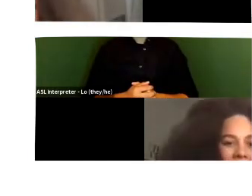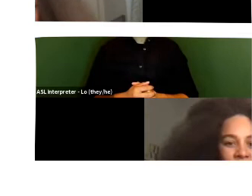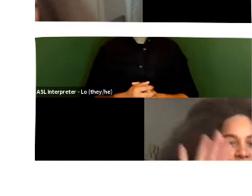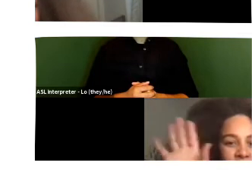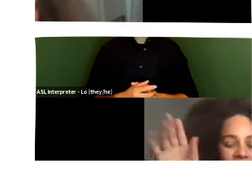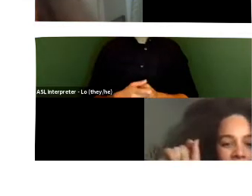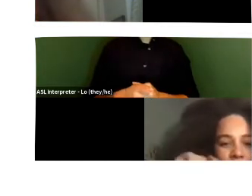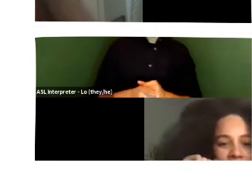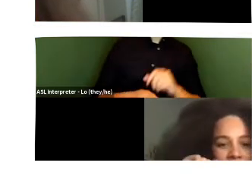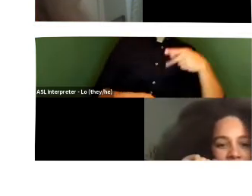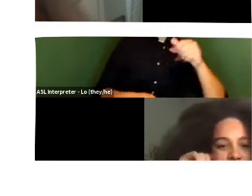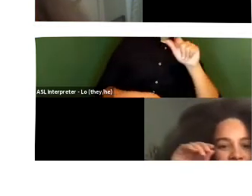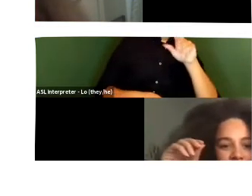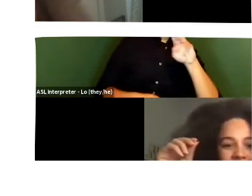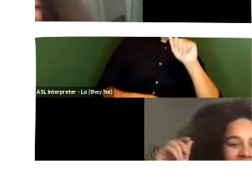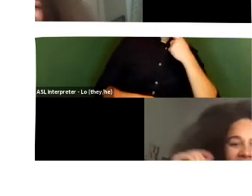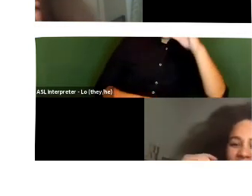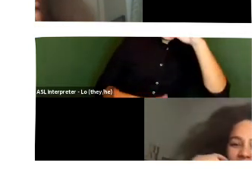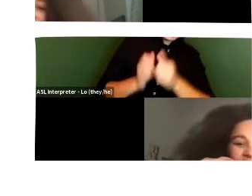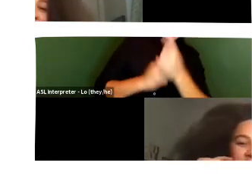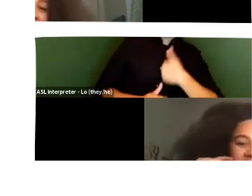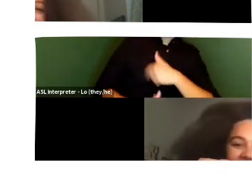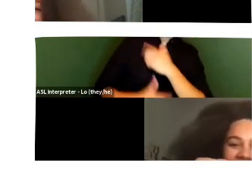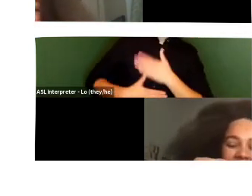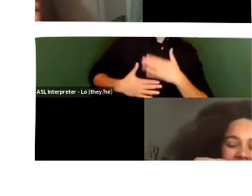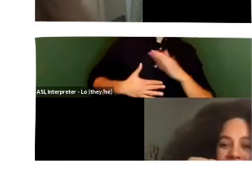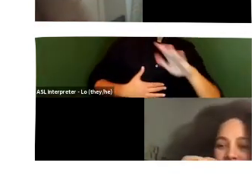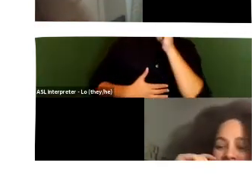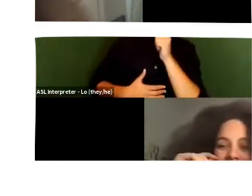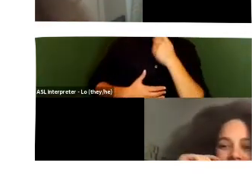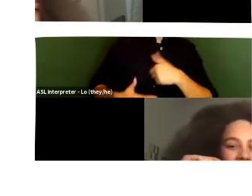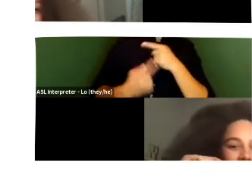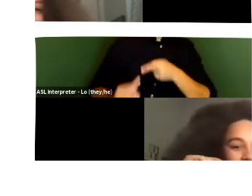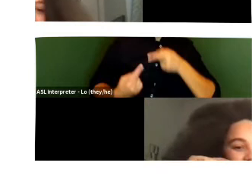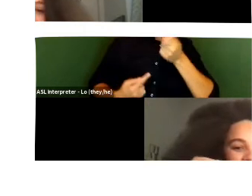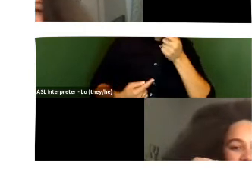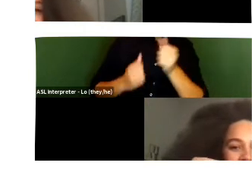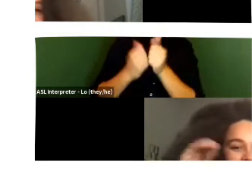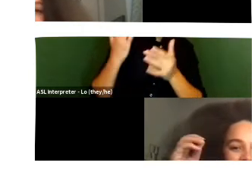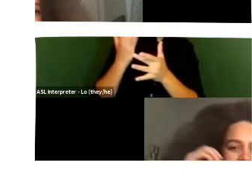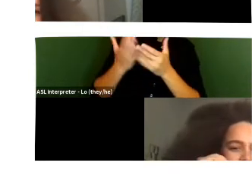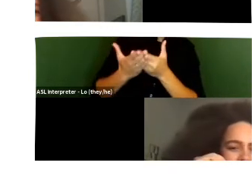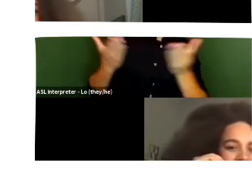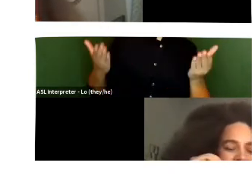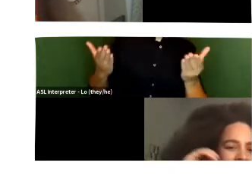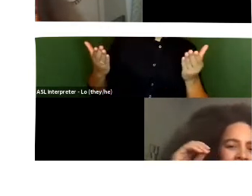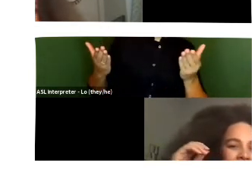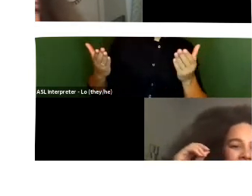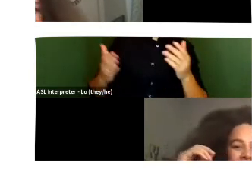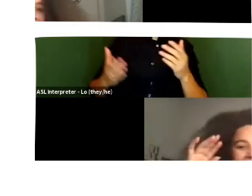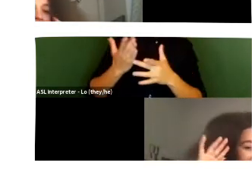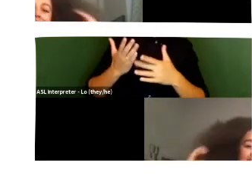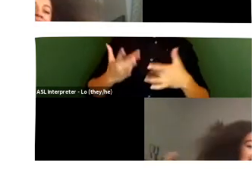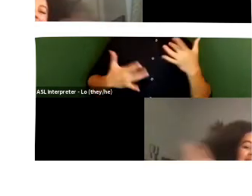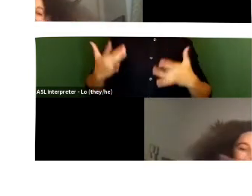Hey y'all, we appreciate your patience. We've been struggling a little bit with some technical excitement today. Let's call